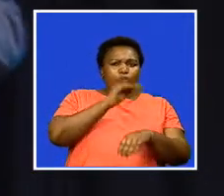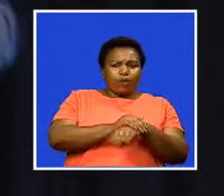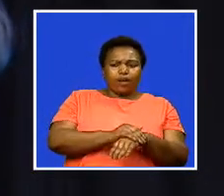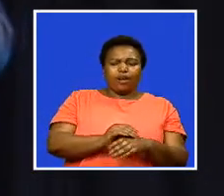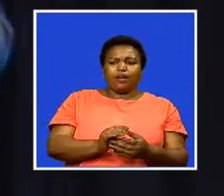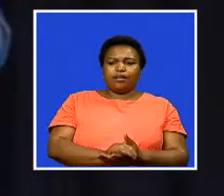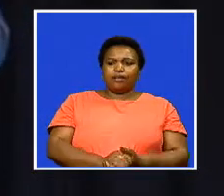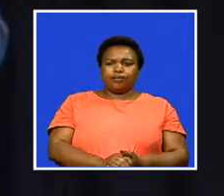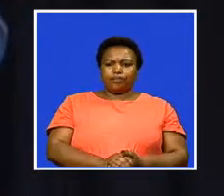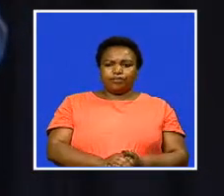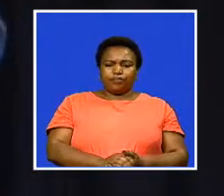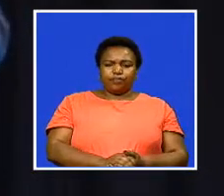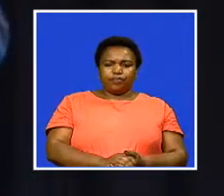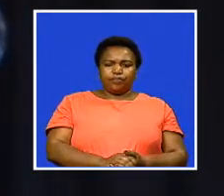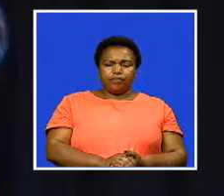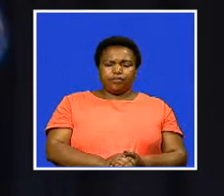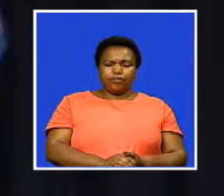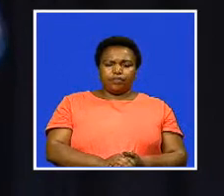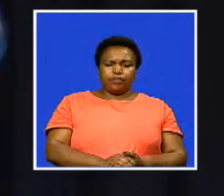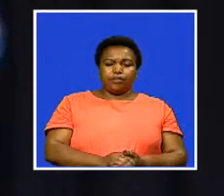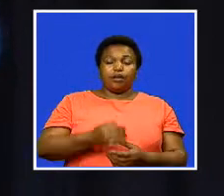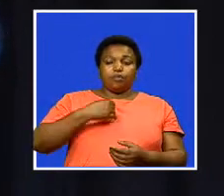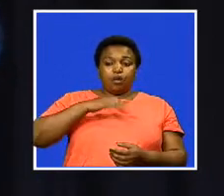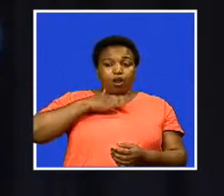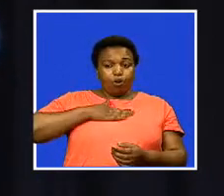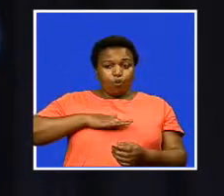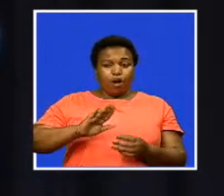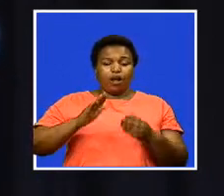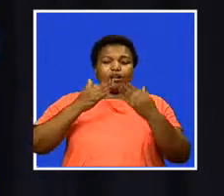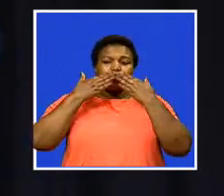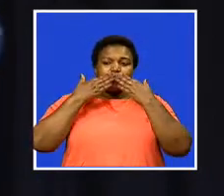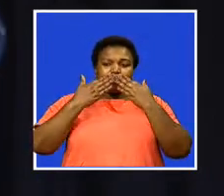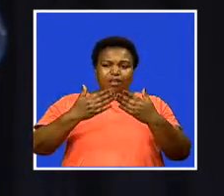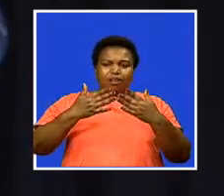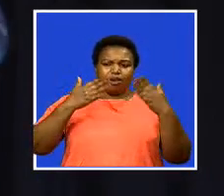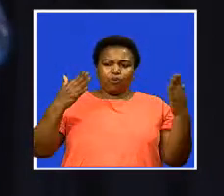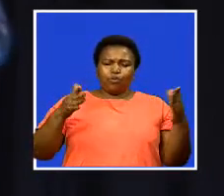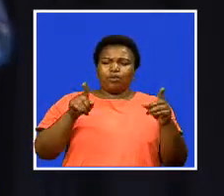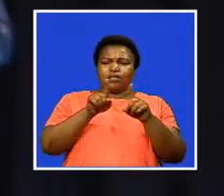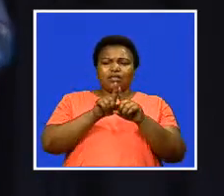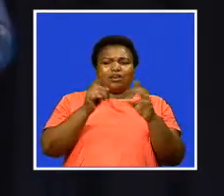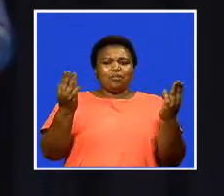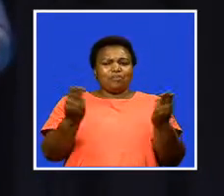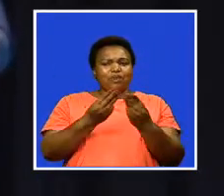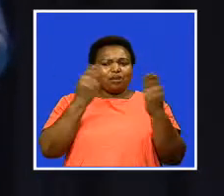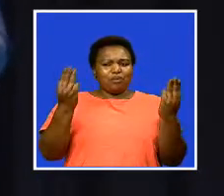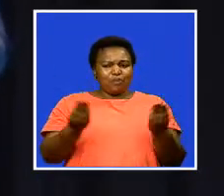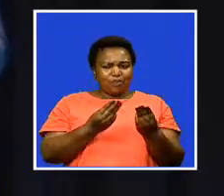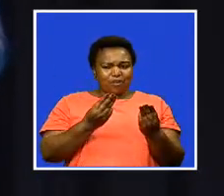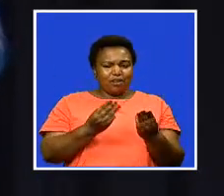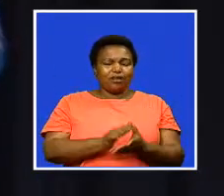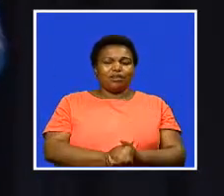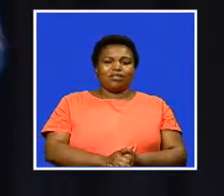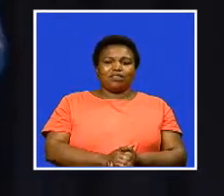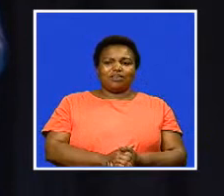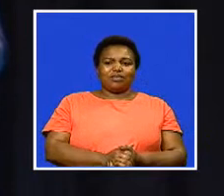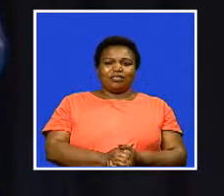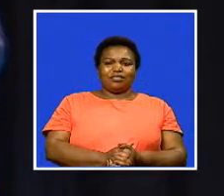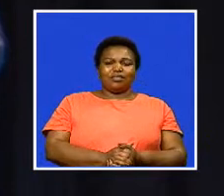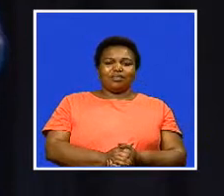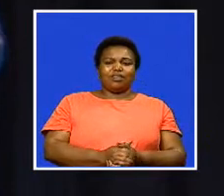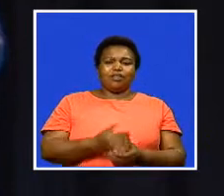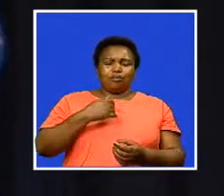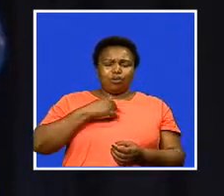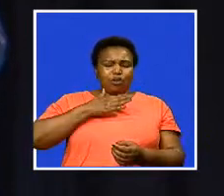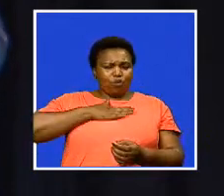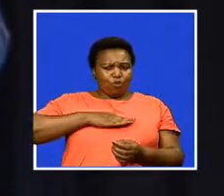ndunankulu ngitsi angiwabonge nawo kakhulu nesive nje ngete ngasala ngete ngashiya